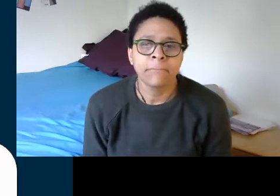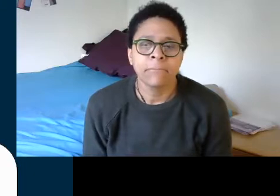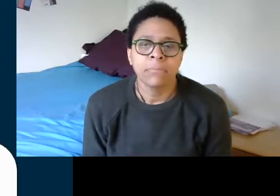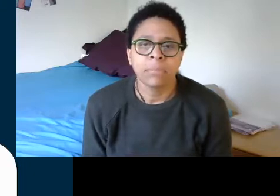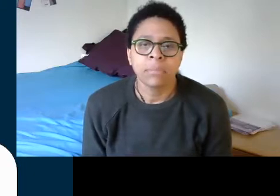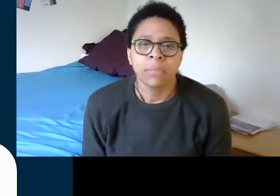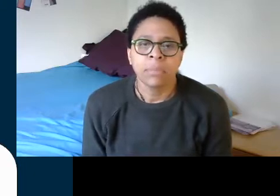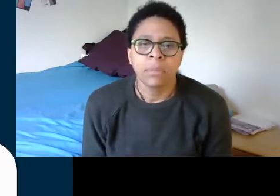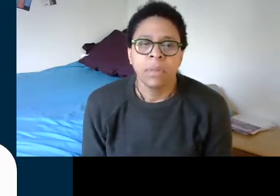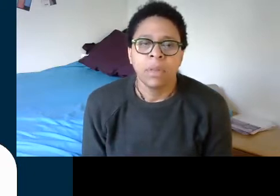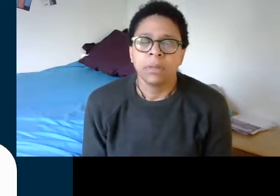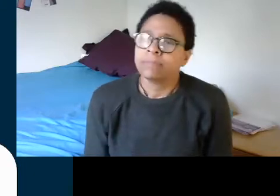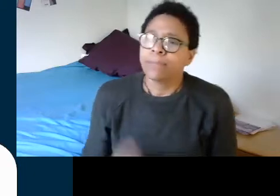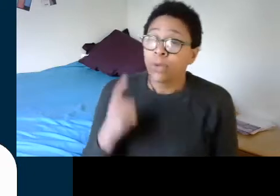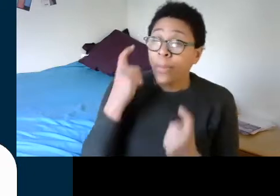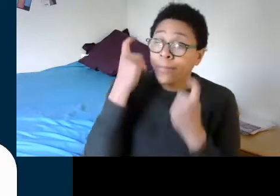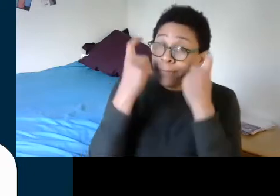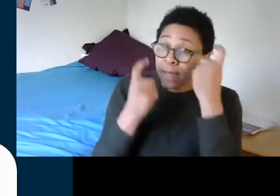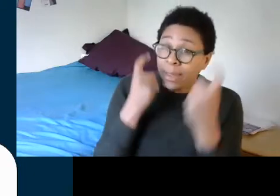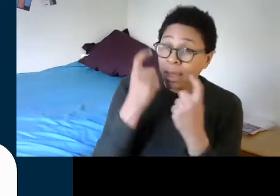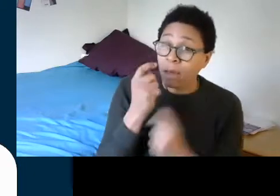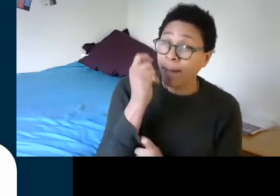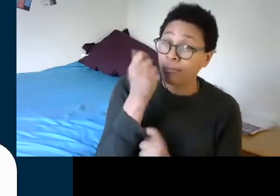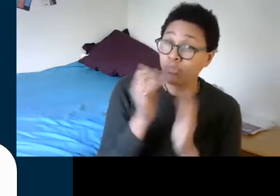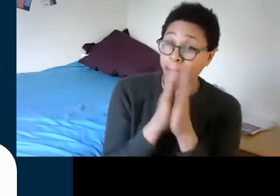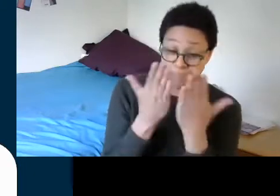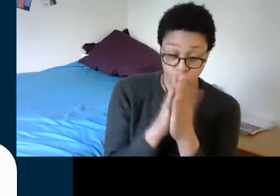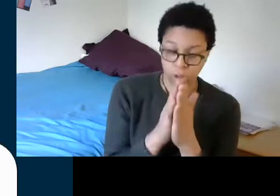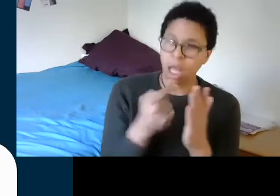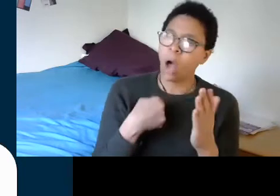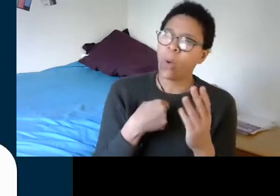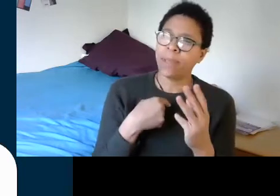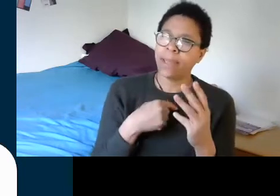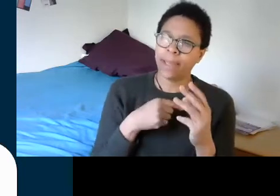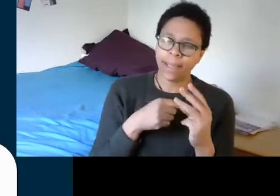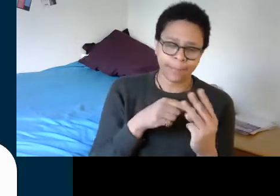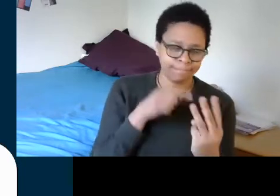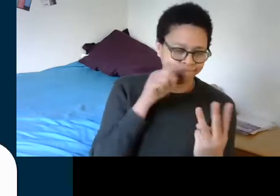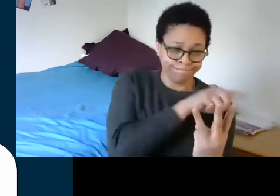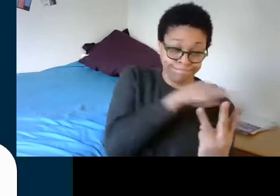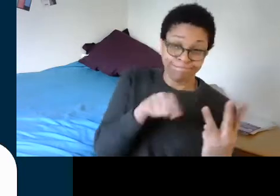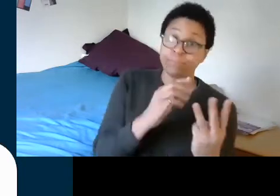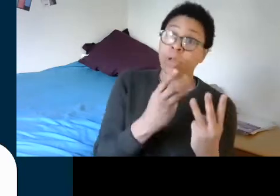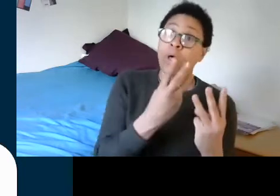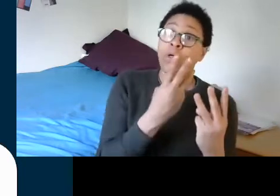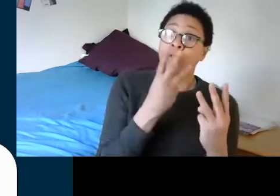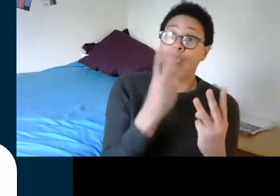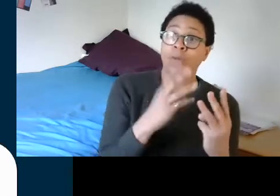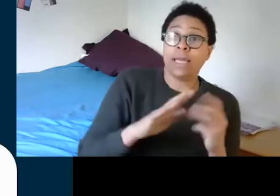So, thinking about how rare books were used, I'll be focusing on 3 specific areas, highlighted by the 3 word bubbles on the